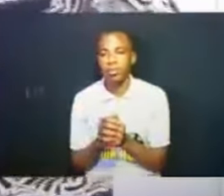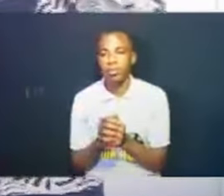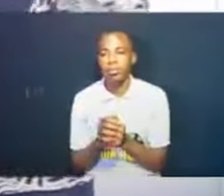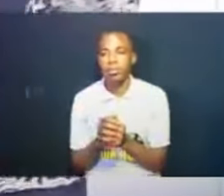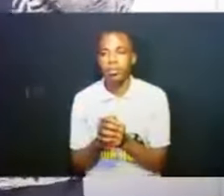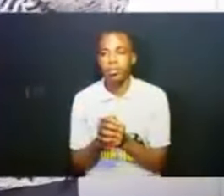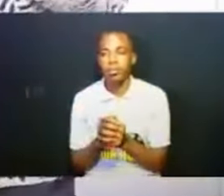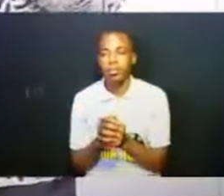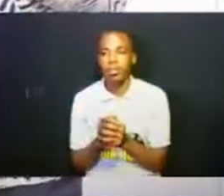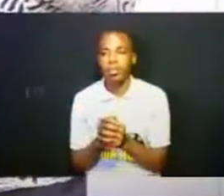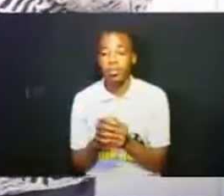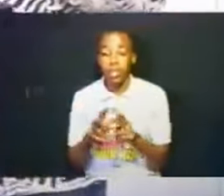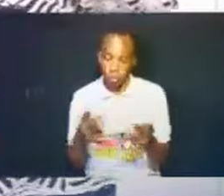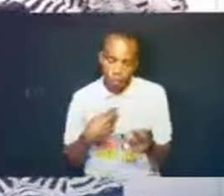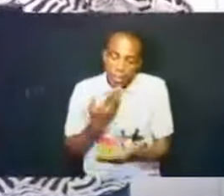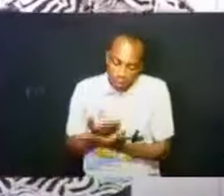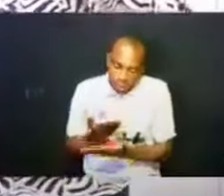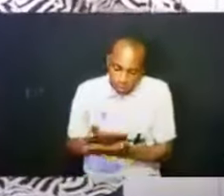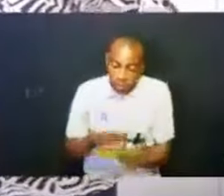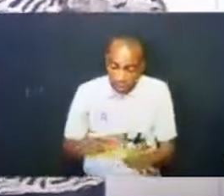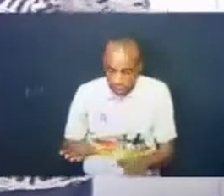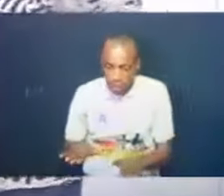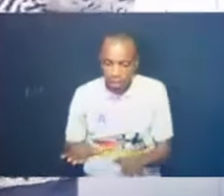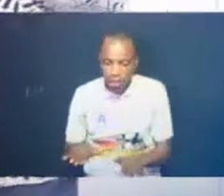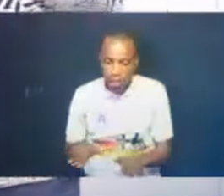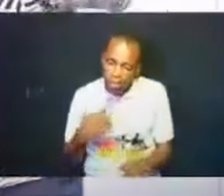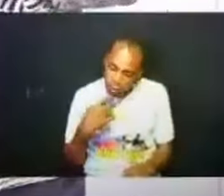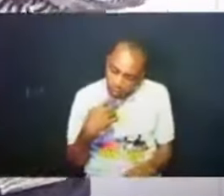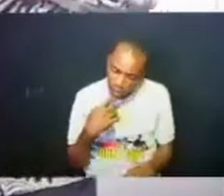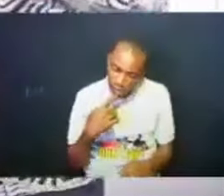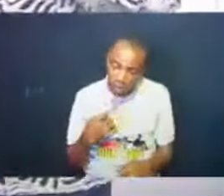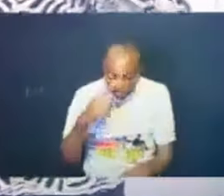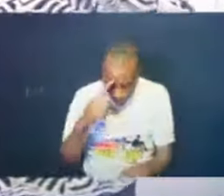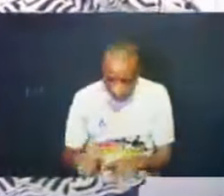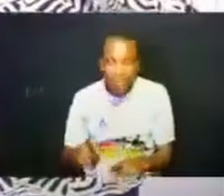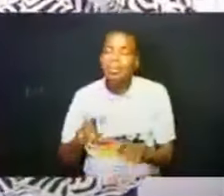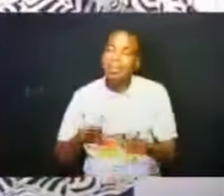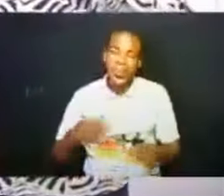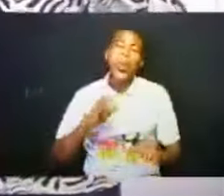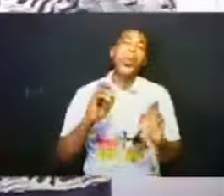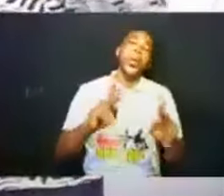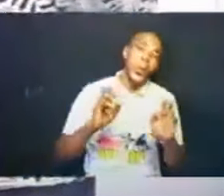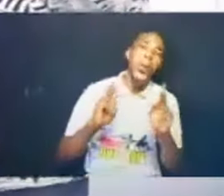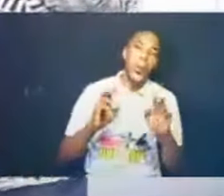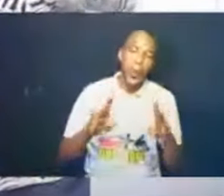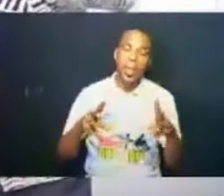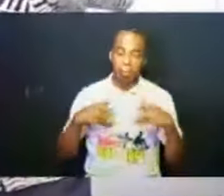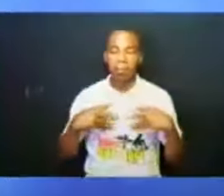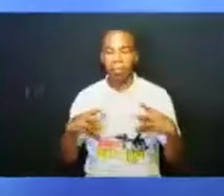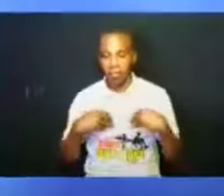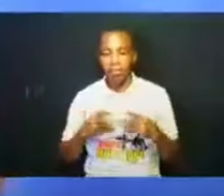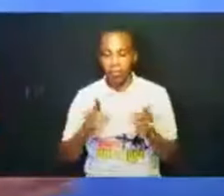back. And so I pleaded with them, and all of them said, oh, it's okay, that Eric is okay. And so